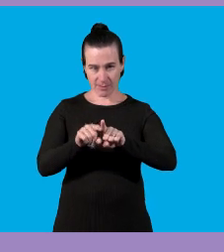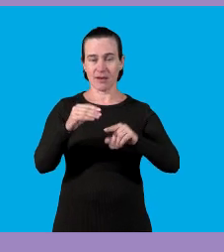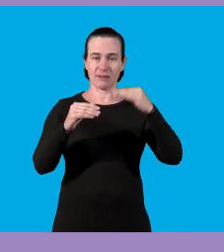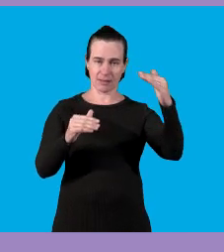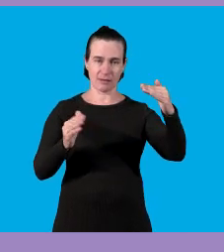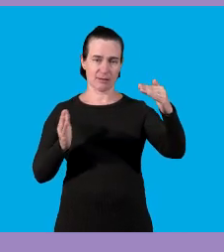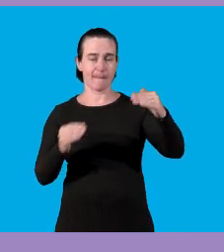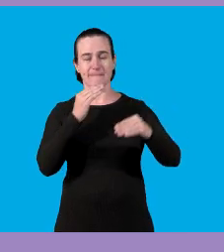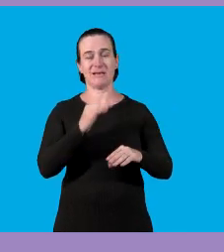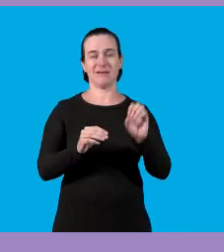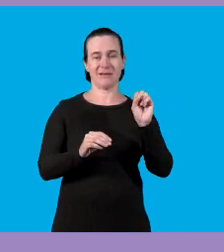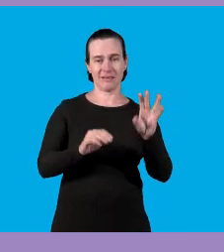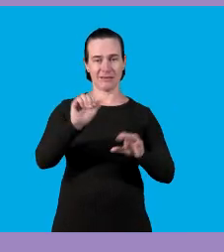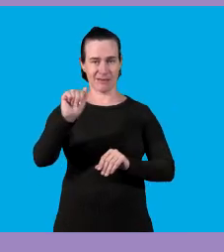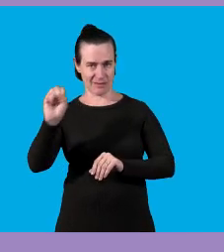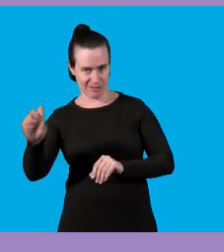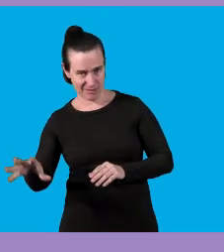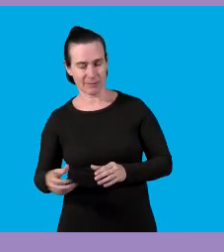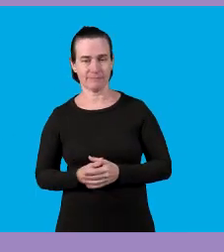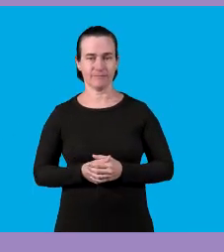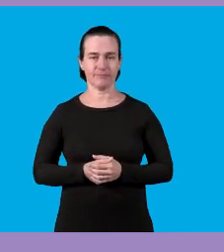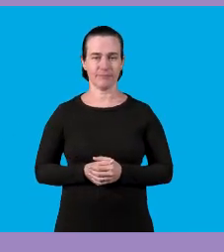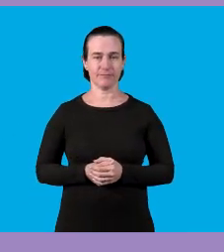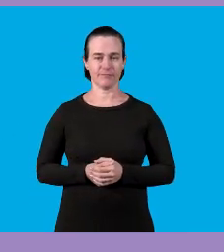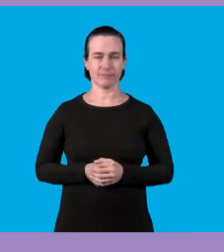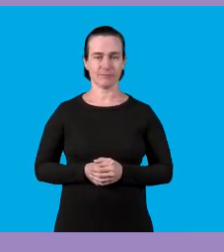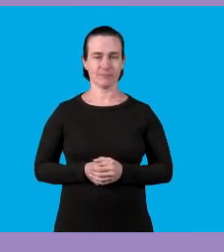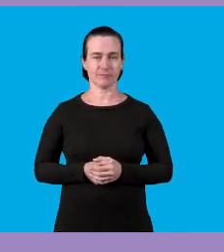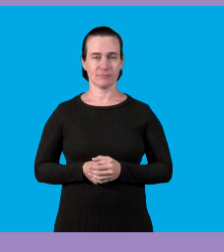side angle side. That is the included angle.